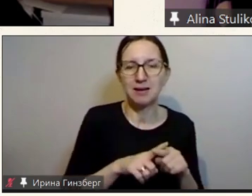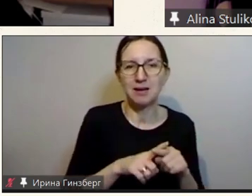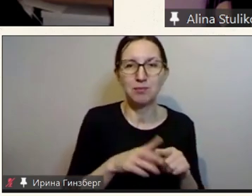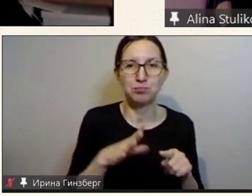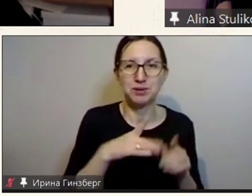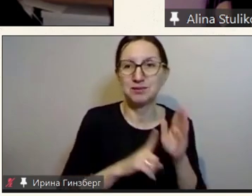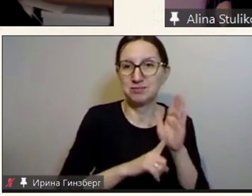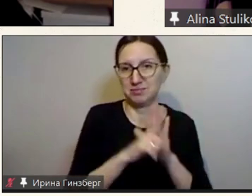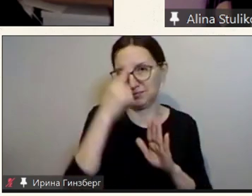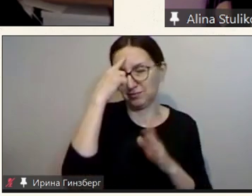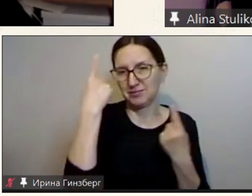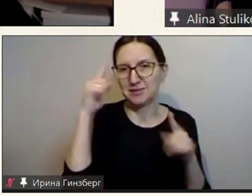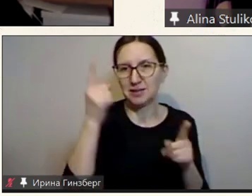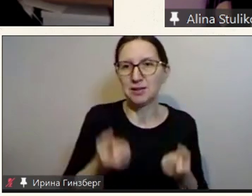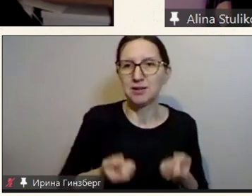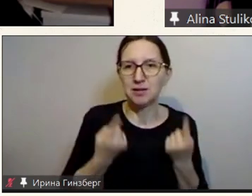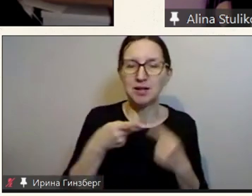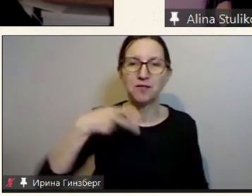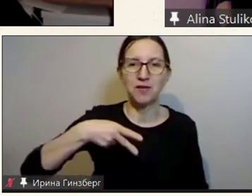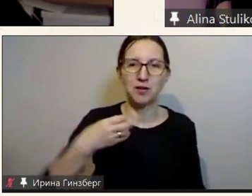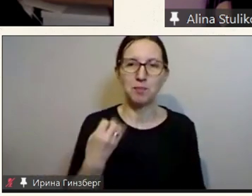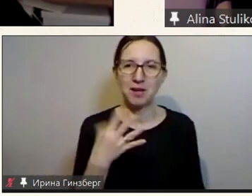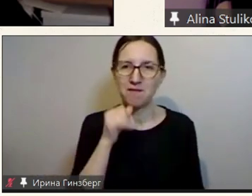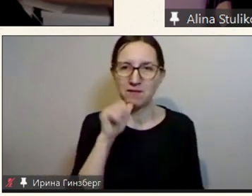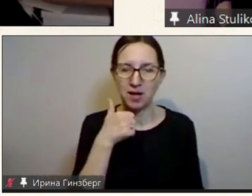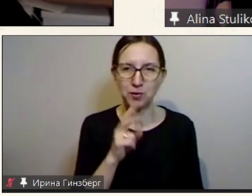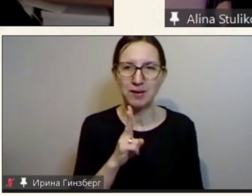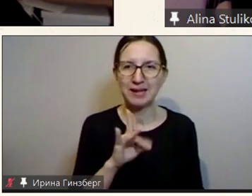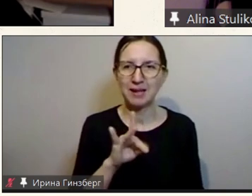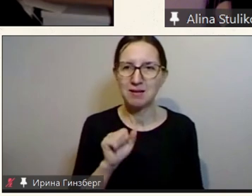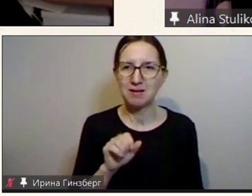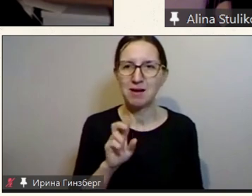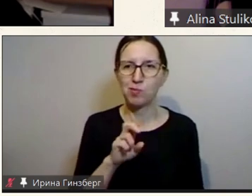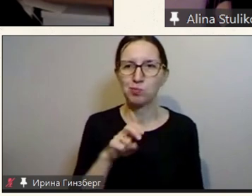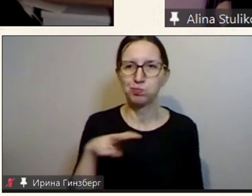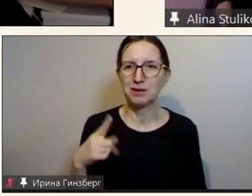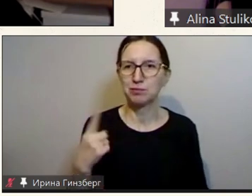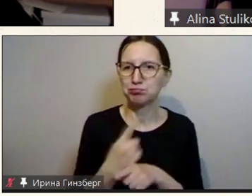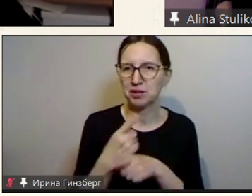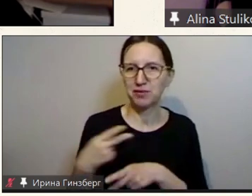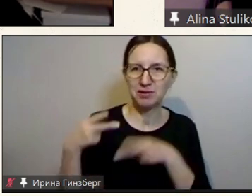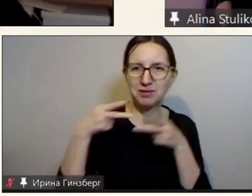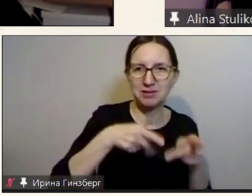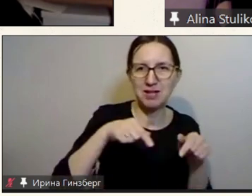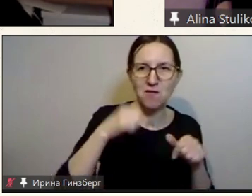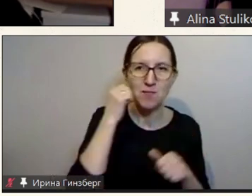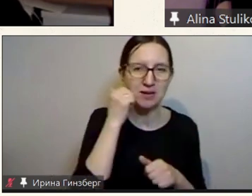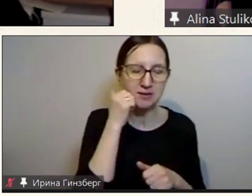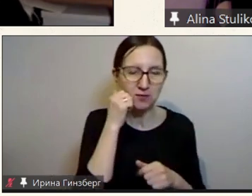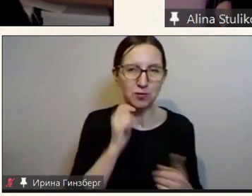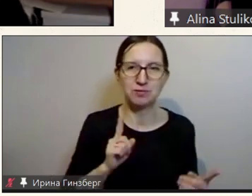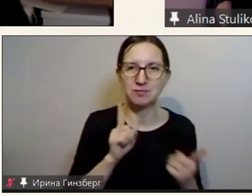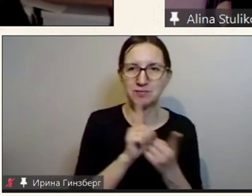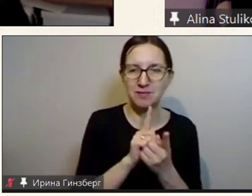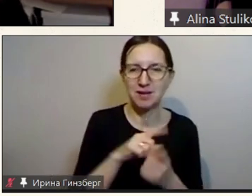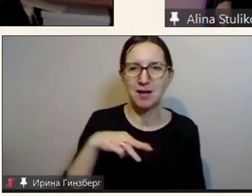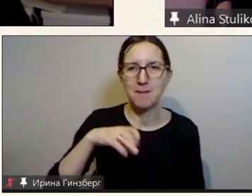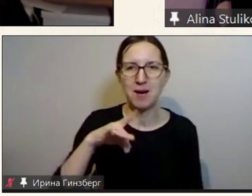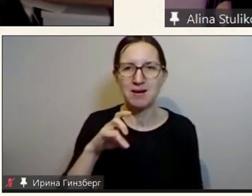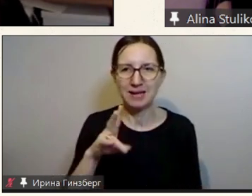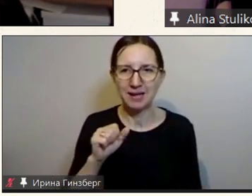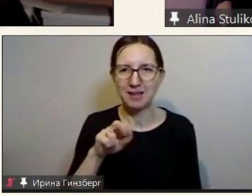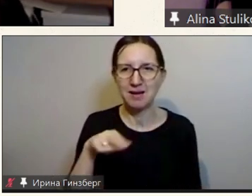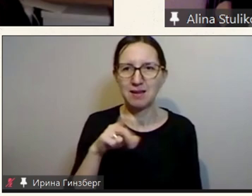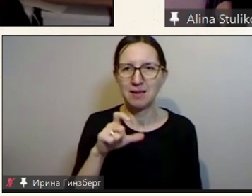on the exhibition, because it began back in 2015. It was the first time you, together with